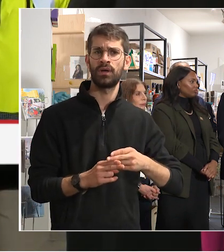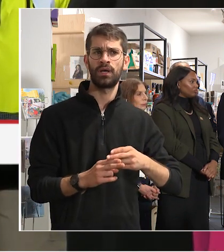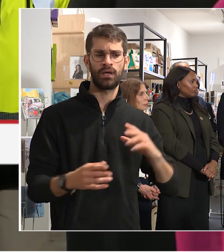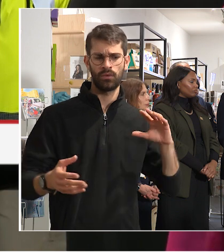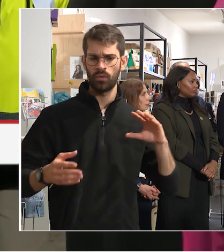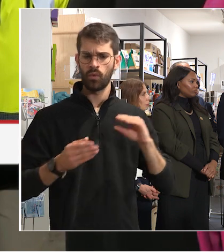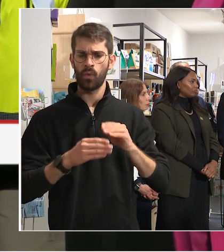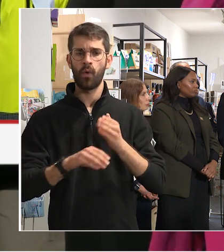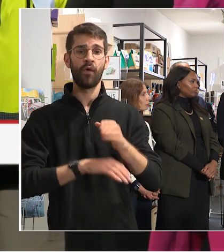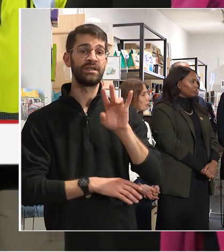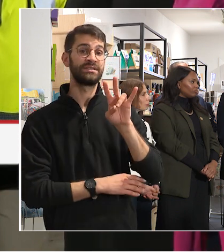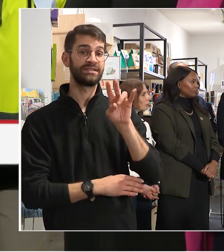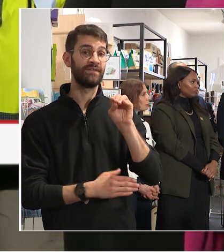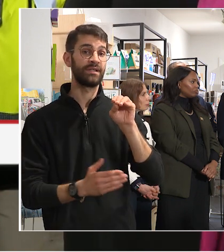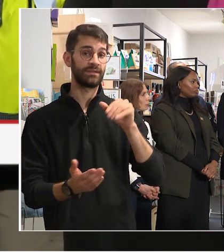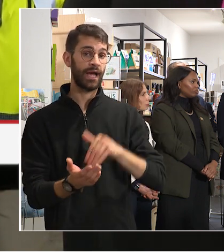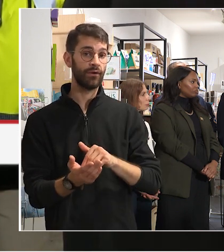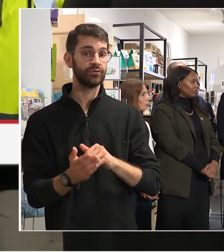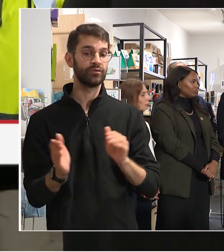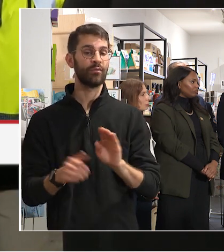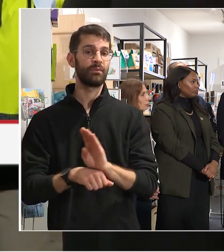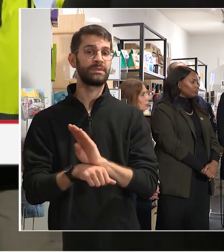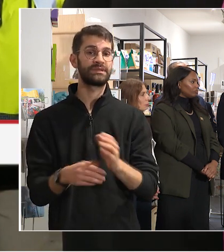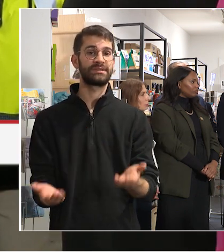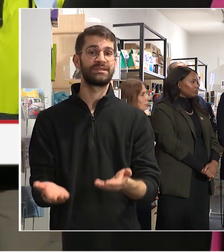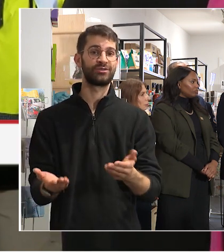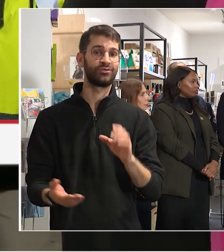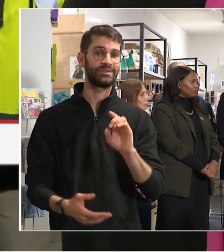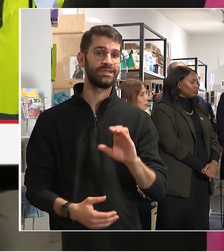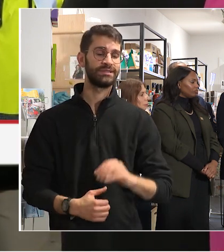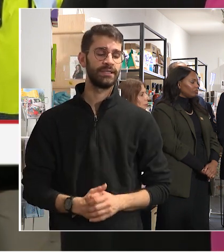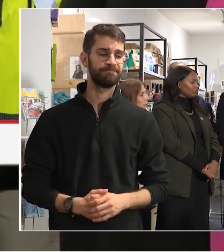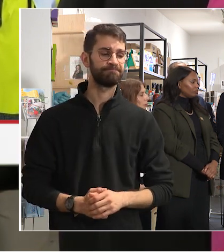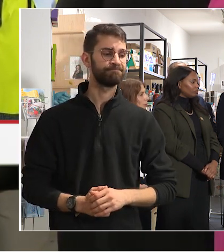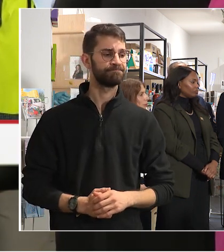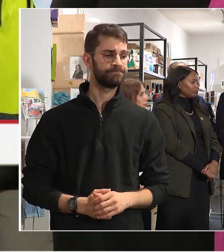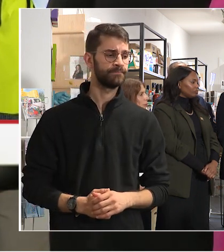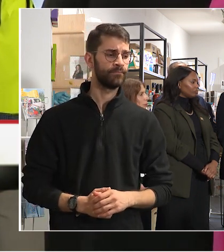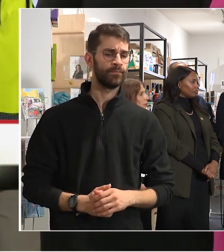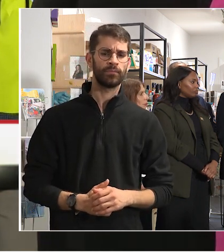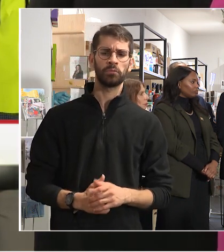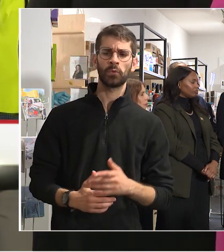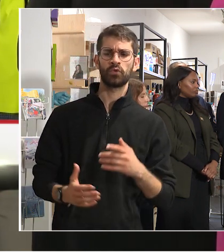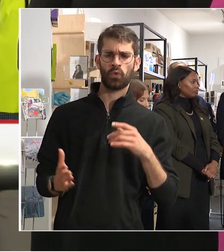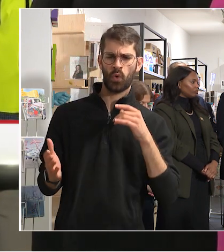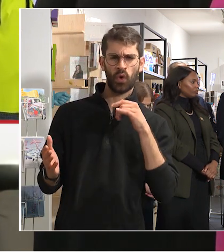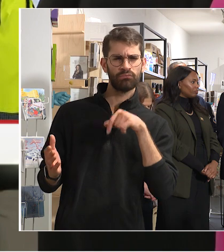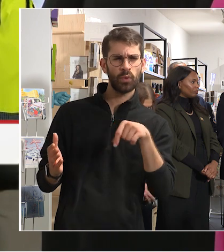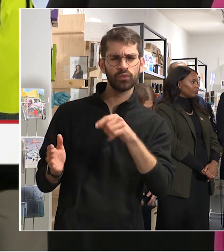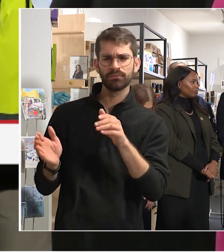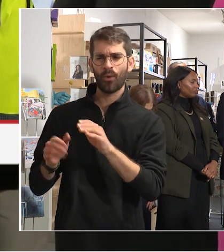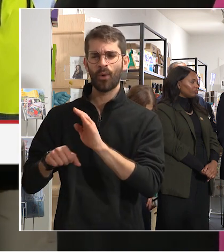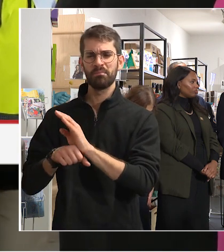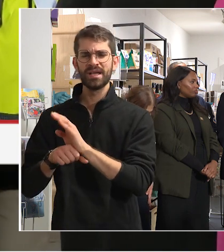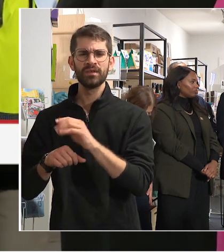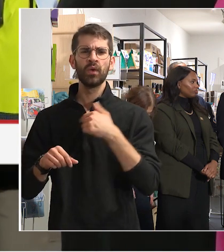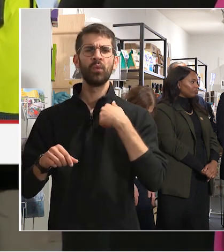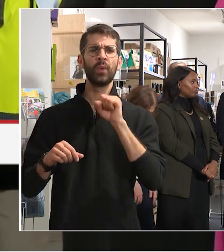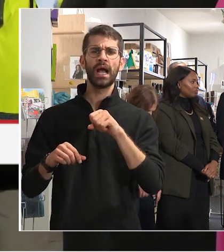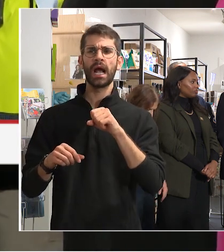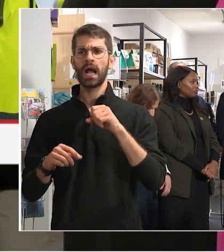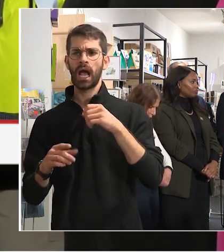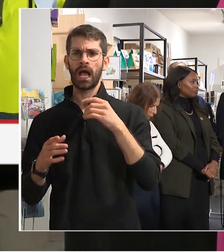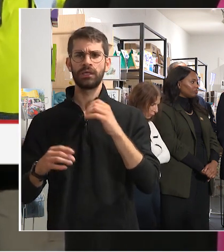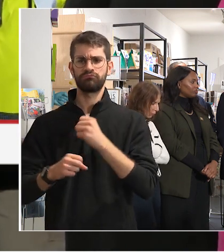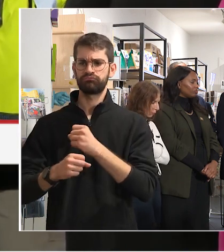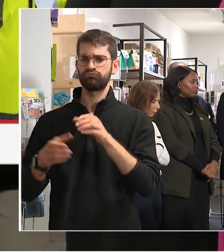over 70,000 small businesses within the district. When you look at small businesses, you can kind of break it out into whether it's retail